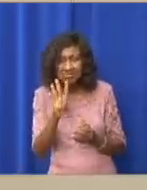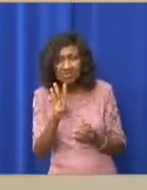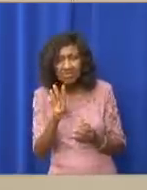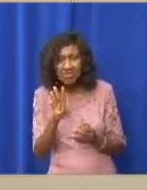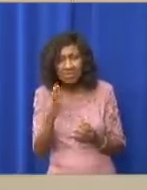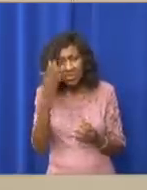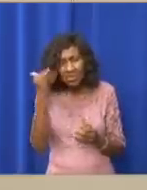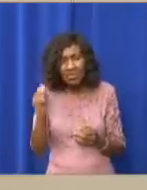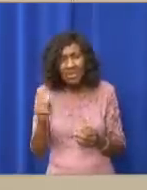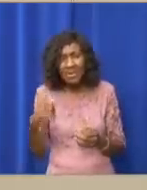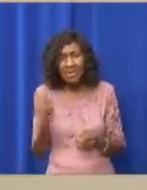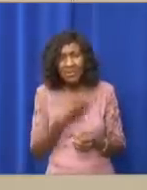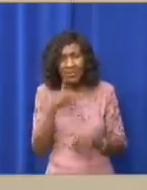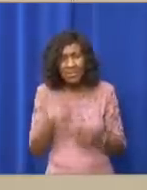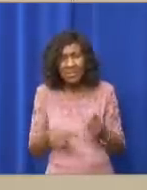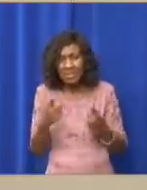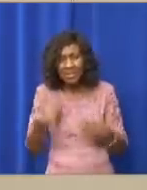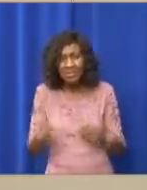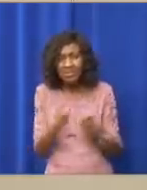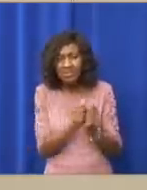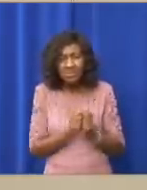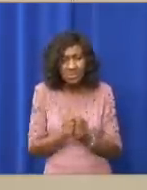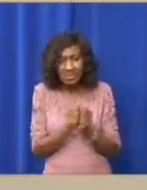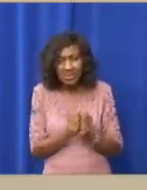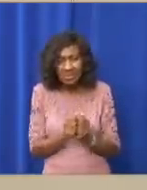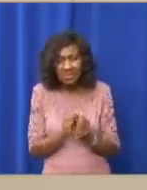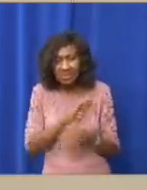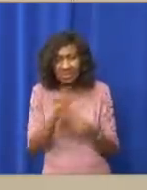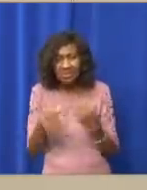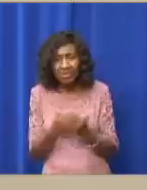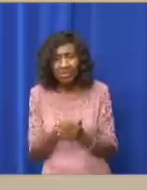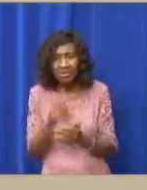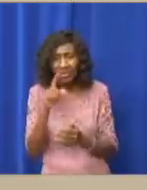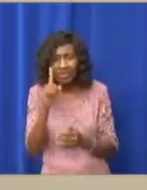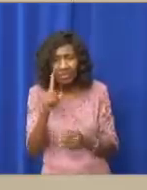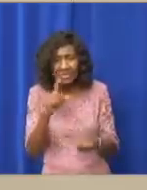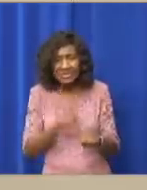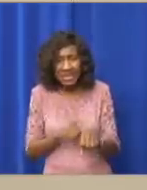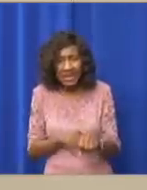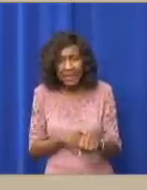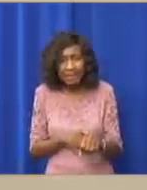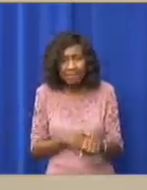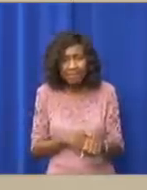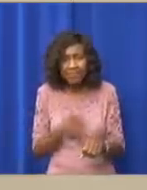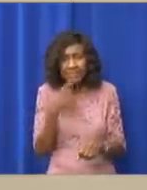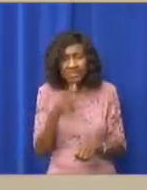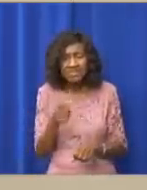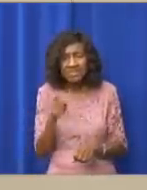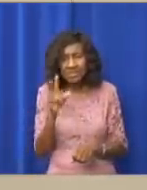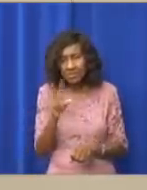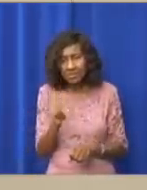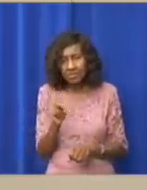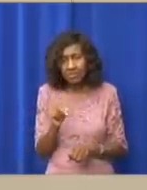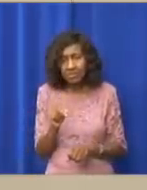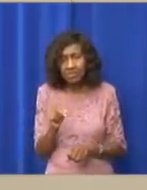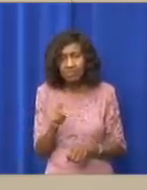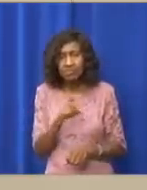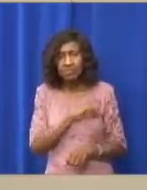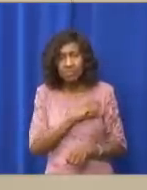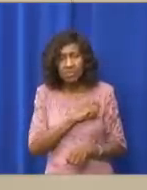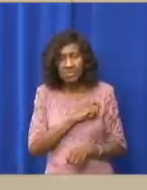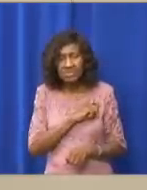at once? Very reasonable question. It is simply because the police do not have